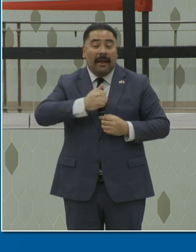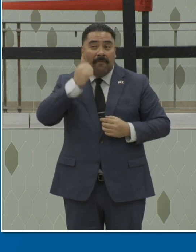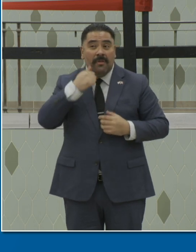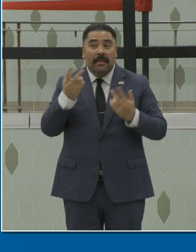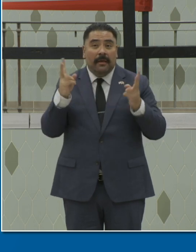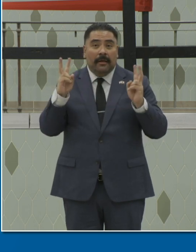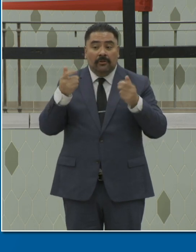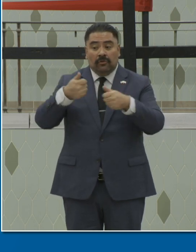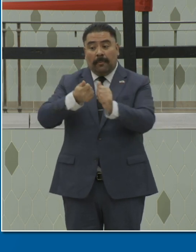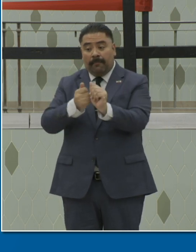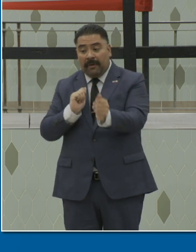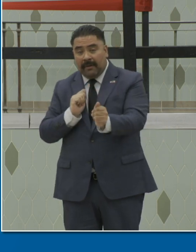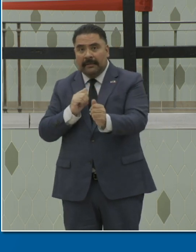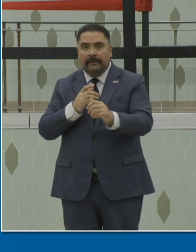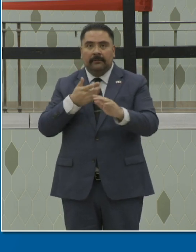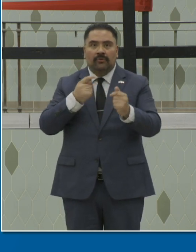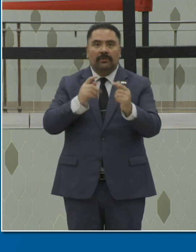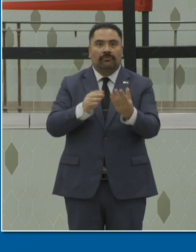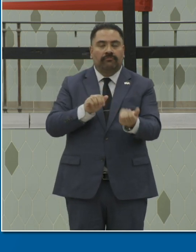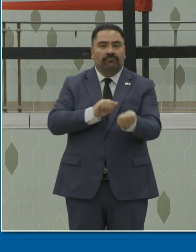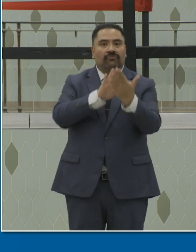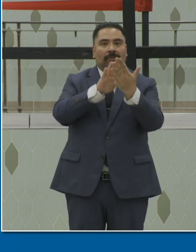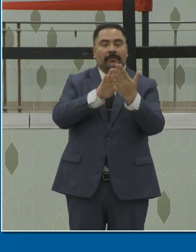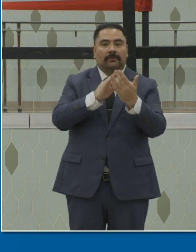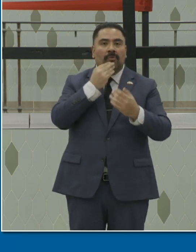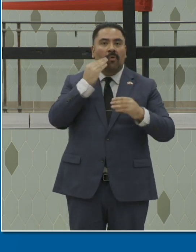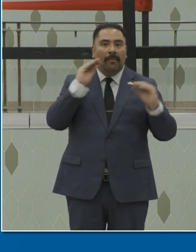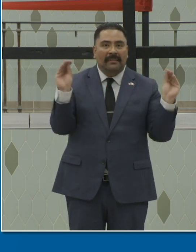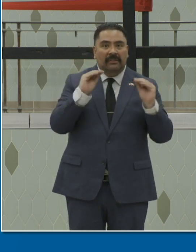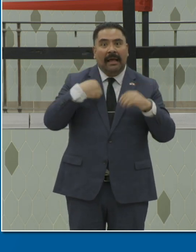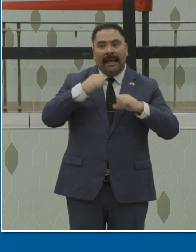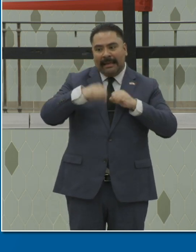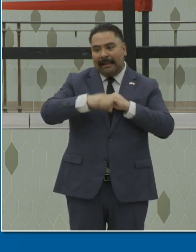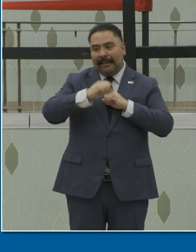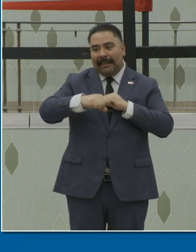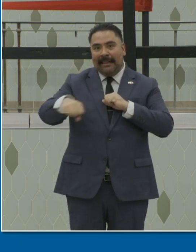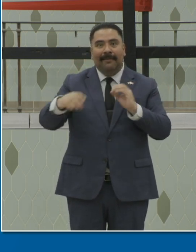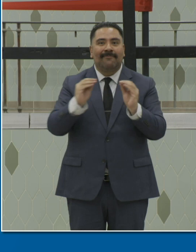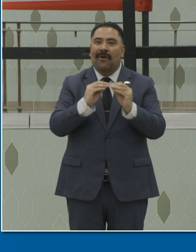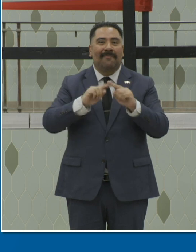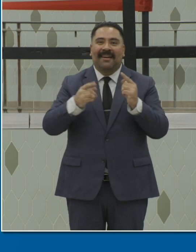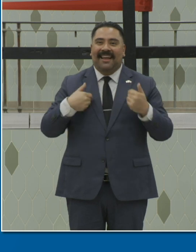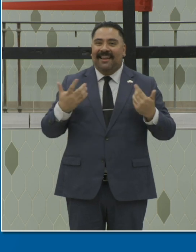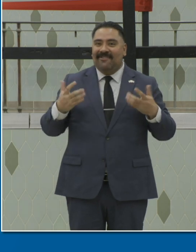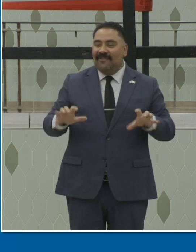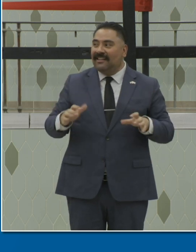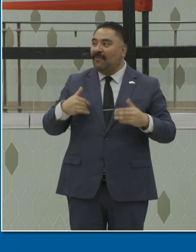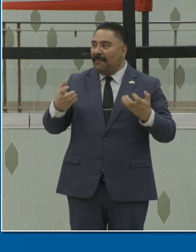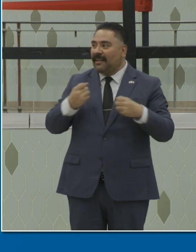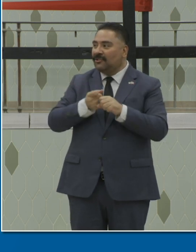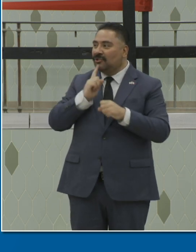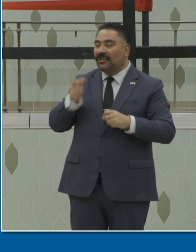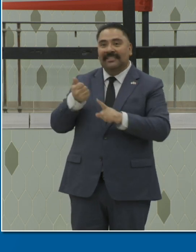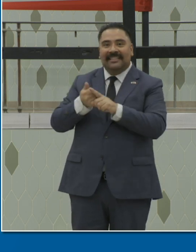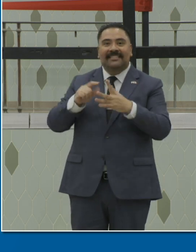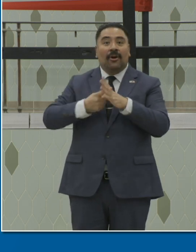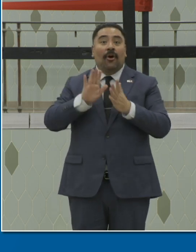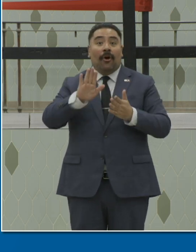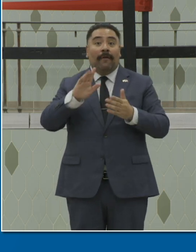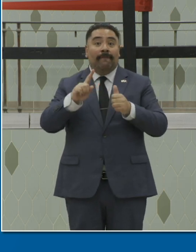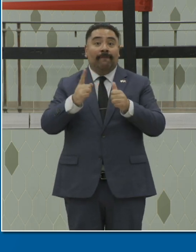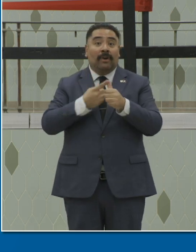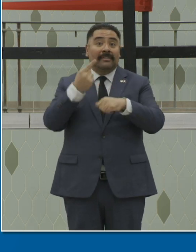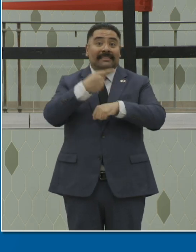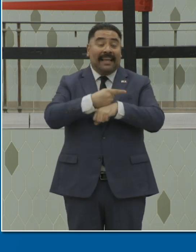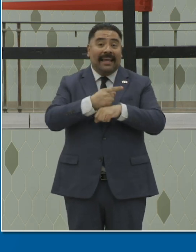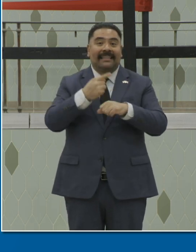prevent and to respond to homelessness. So I can go on and on, but I want to make sure she starts, because her first day